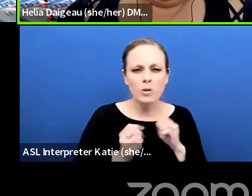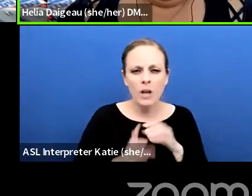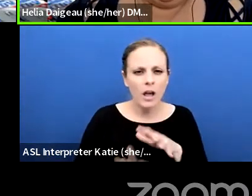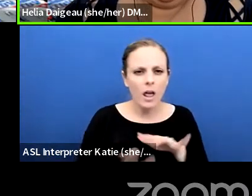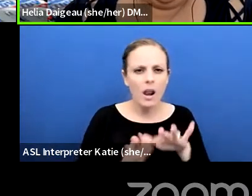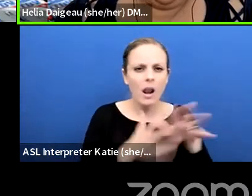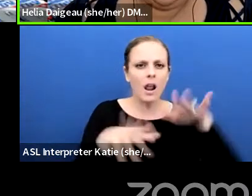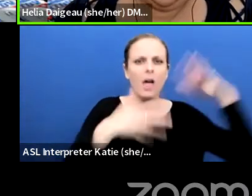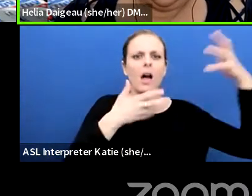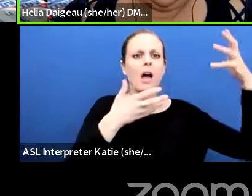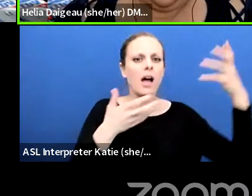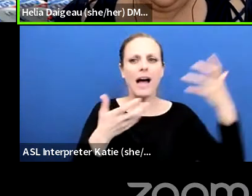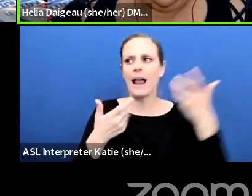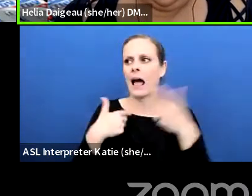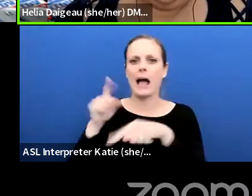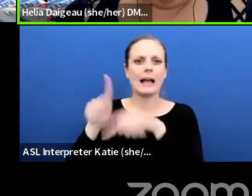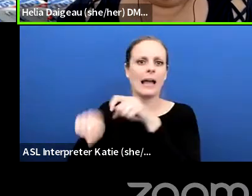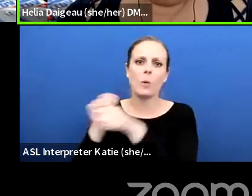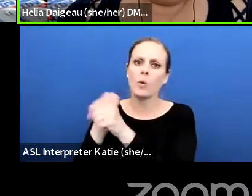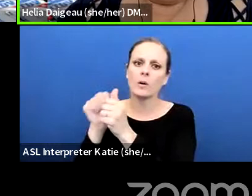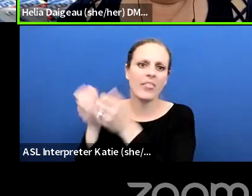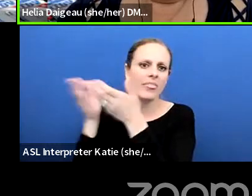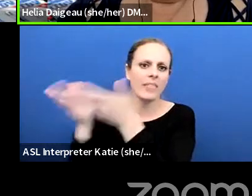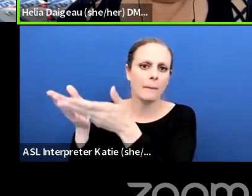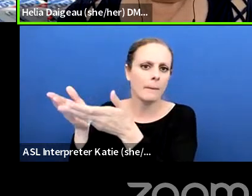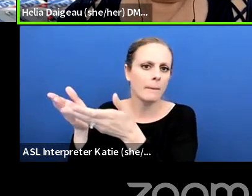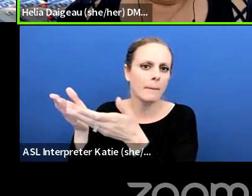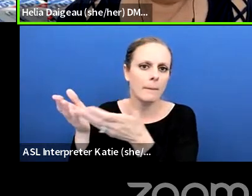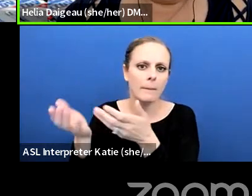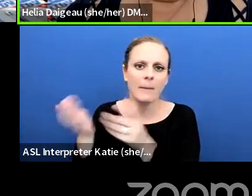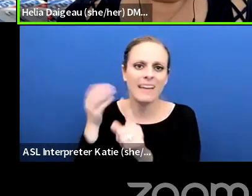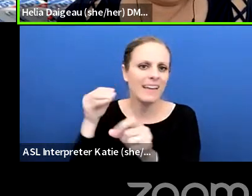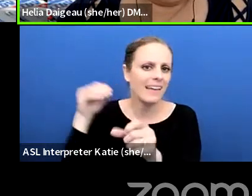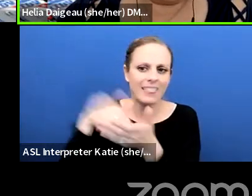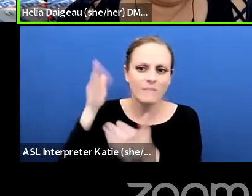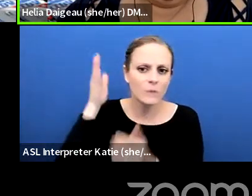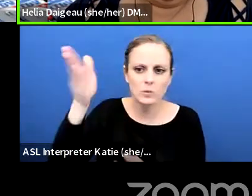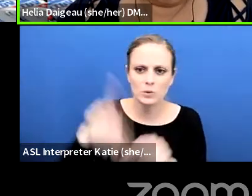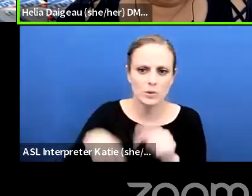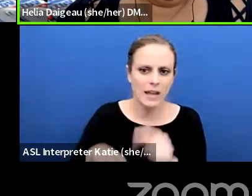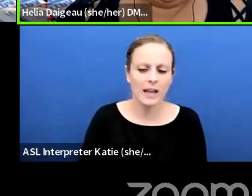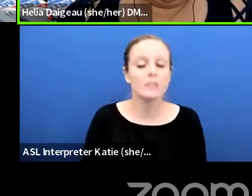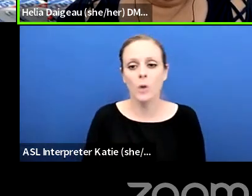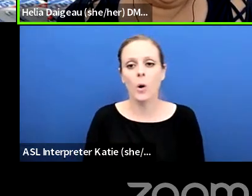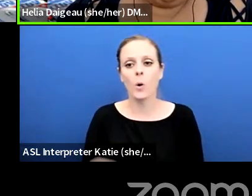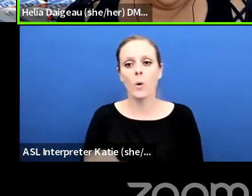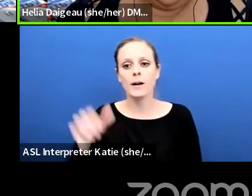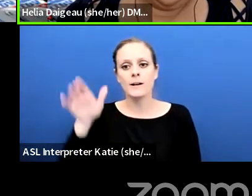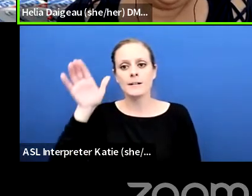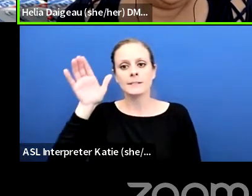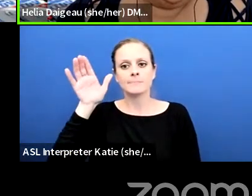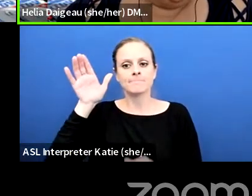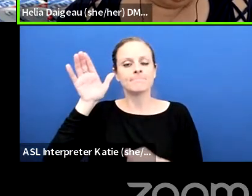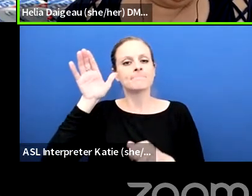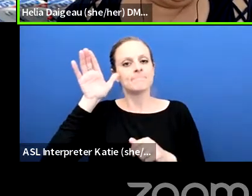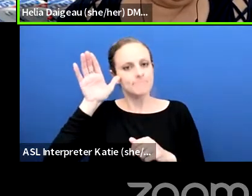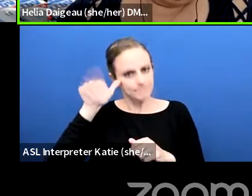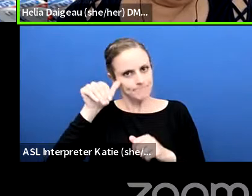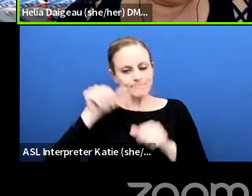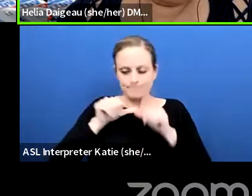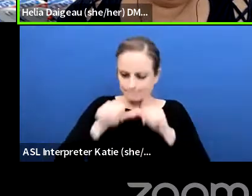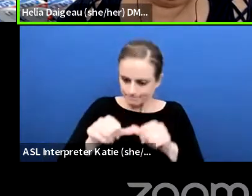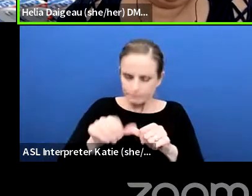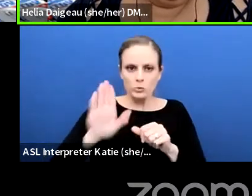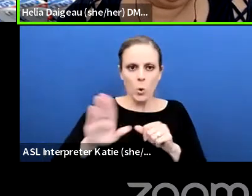elected official again in the future. And I think sticking to your guns, sticking to your values,